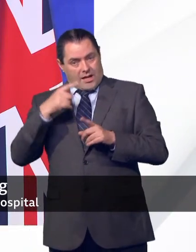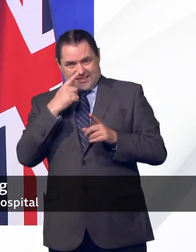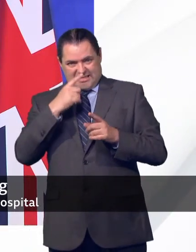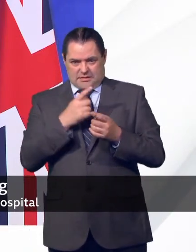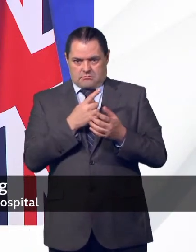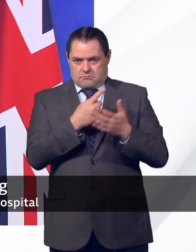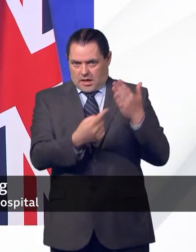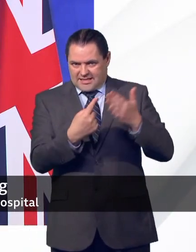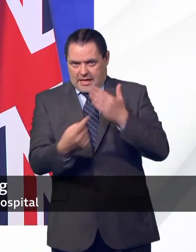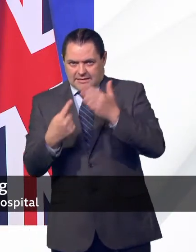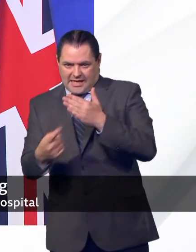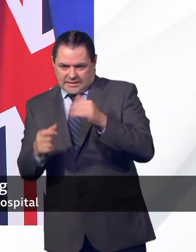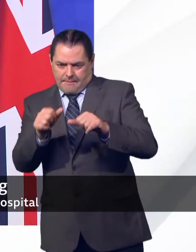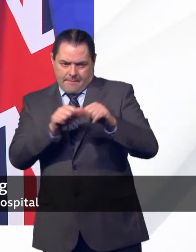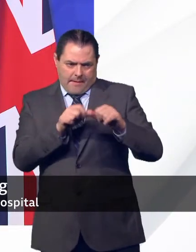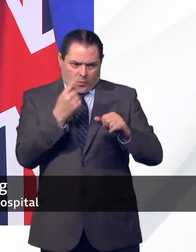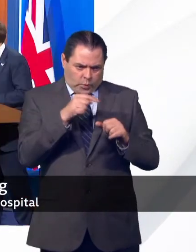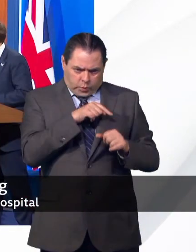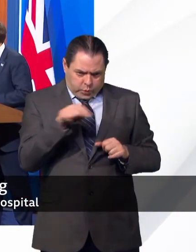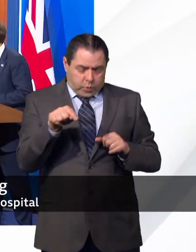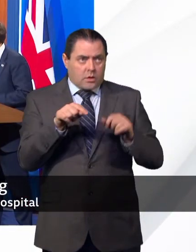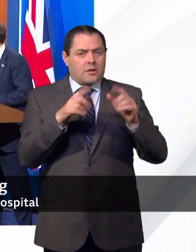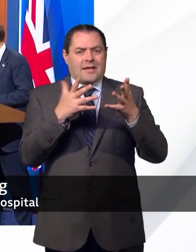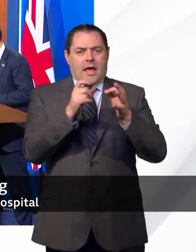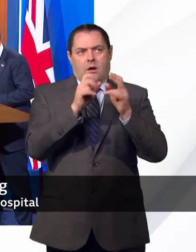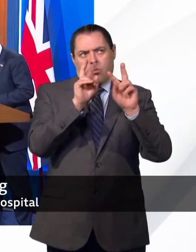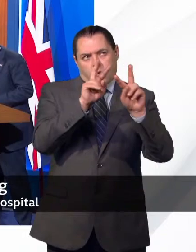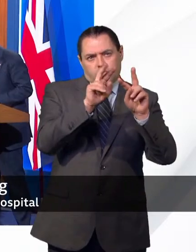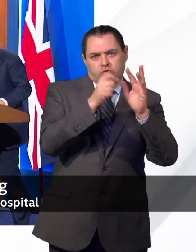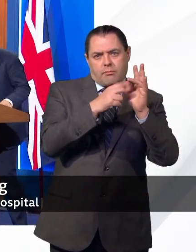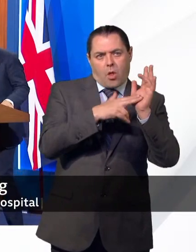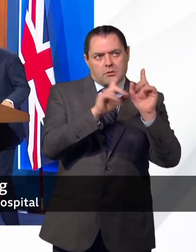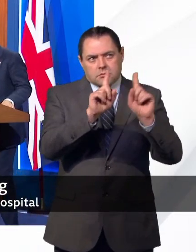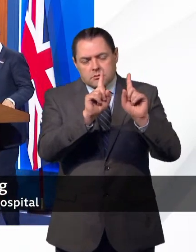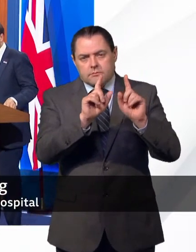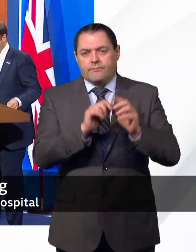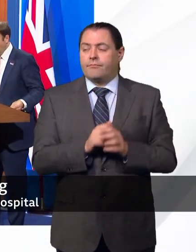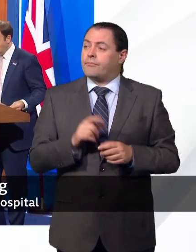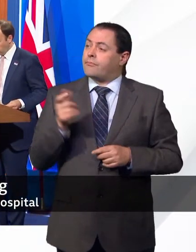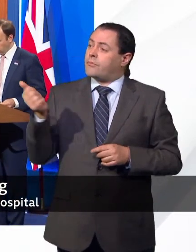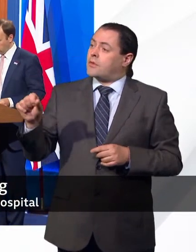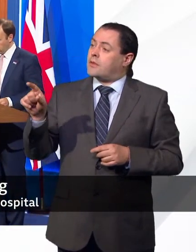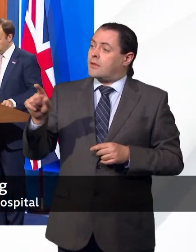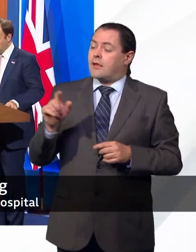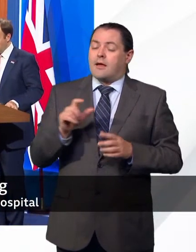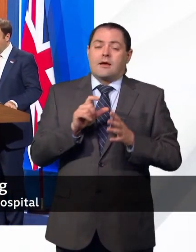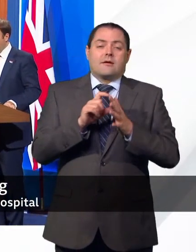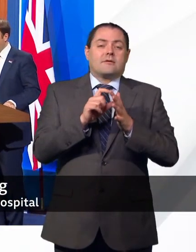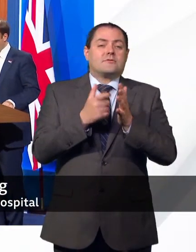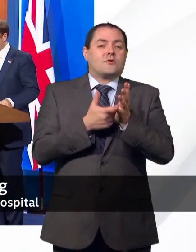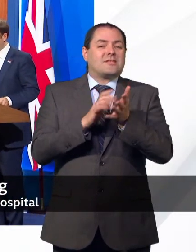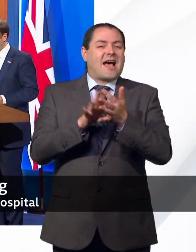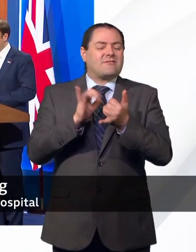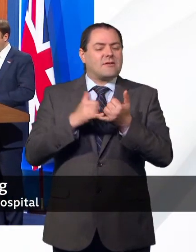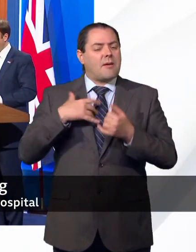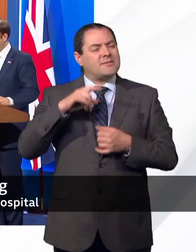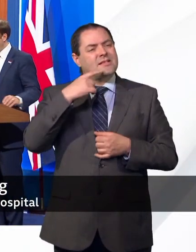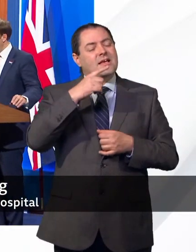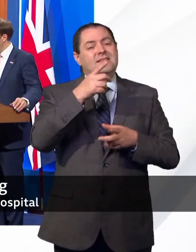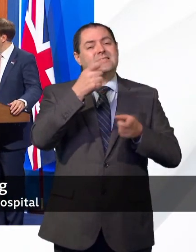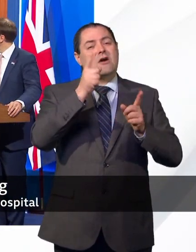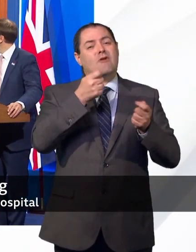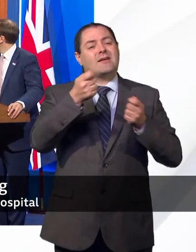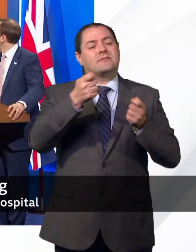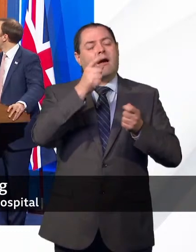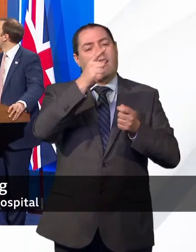closely. Dr Harries. Thank you. Yes, so I might just do a call out here for the Director of Public Health in Bolton, Helen